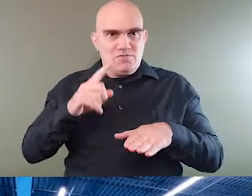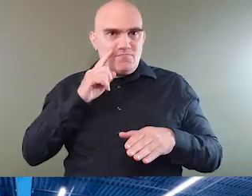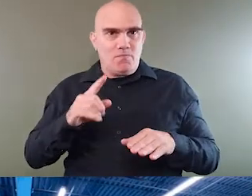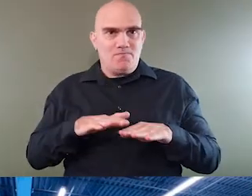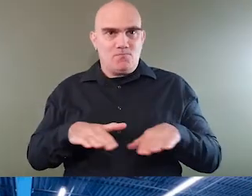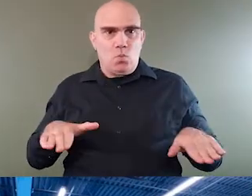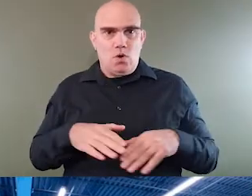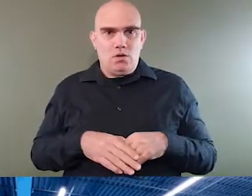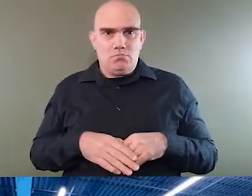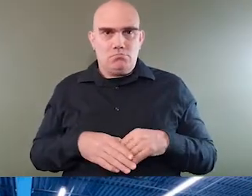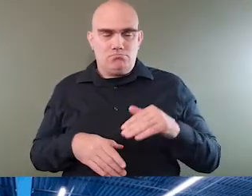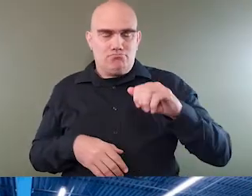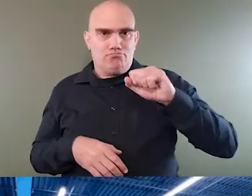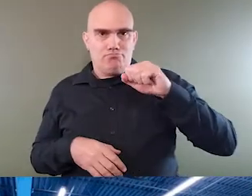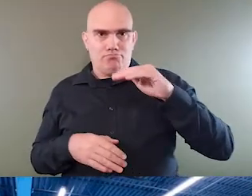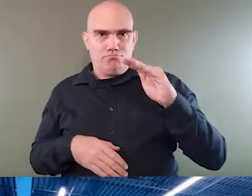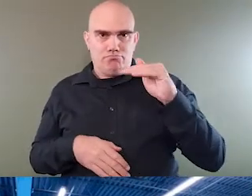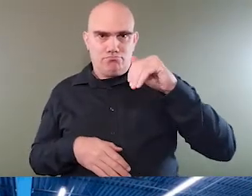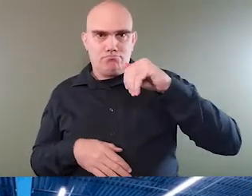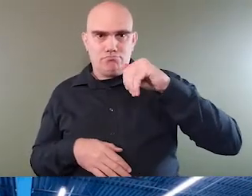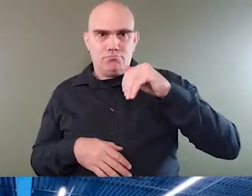nice breath here again.